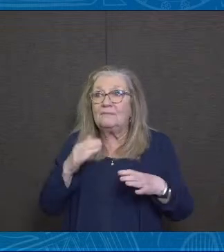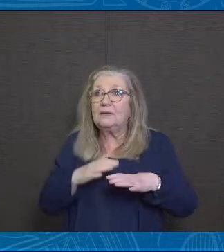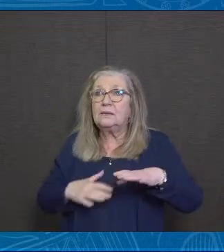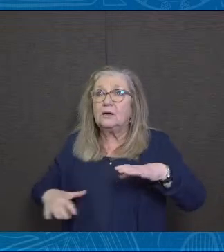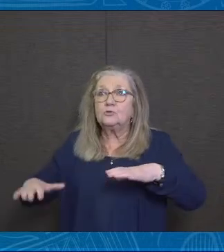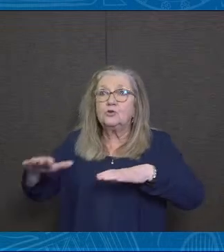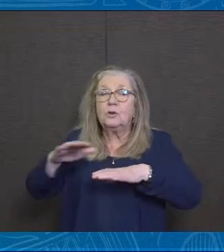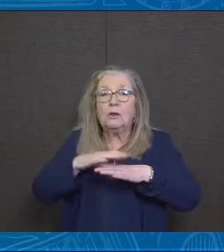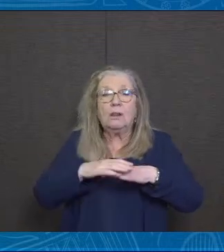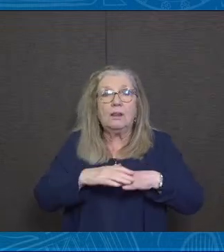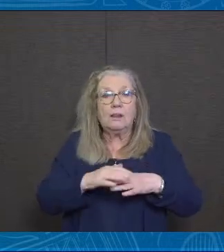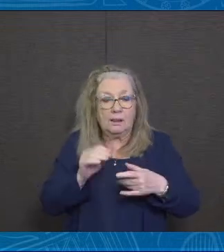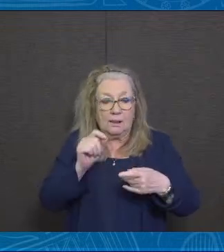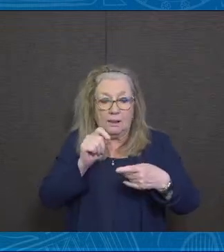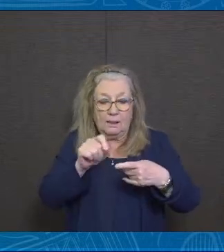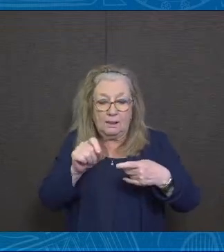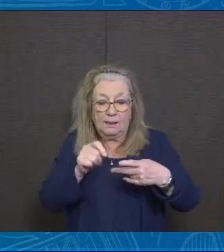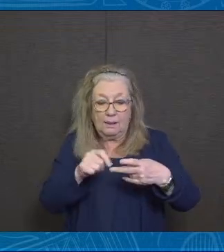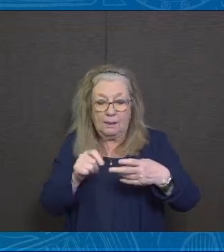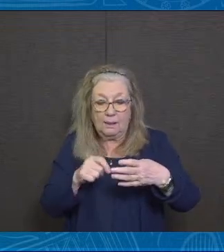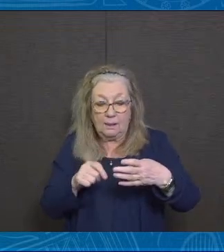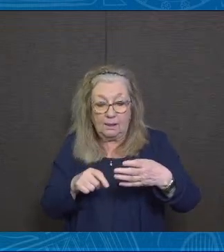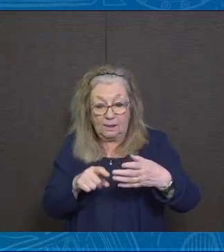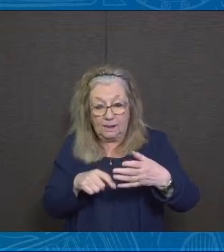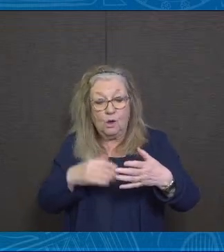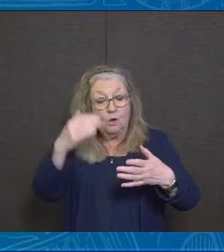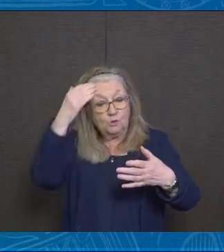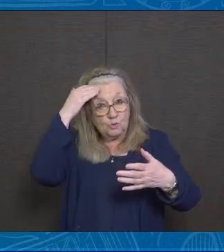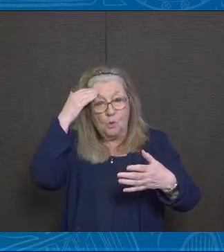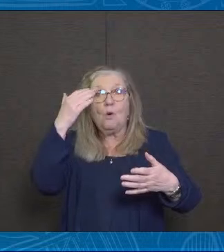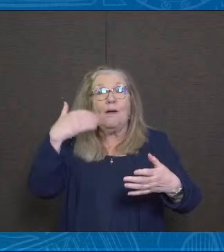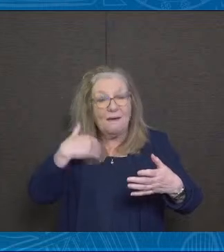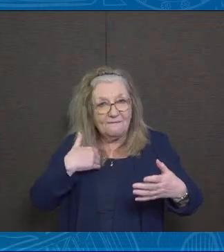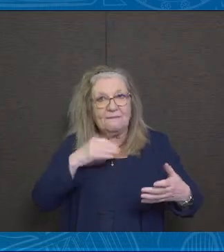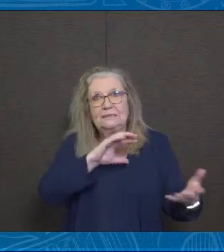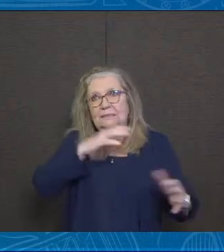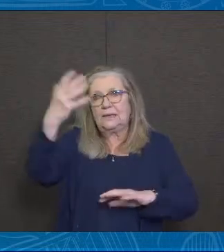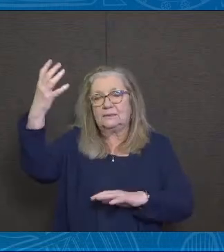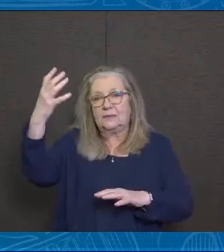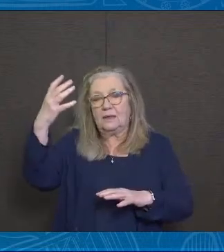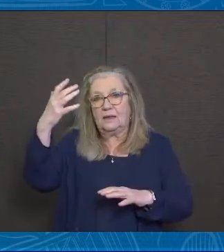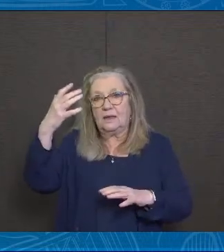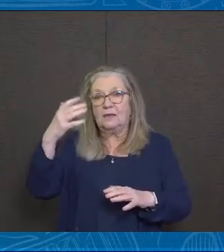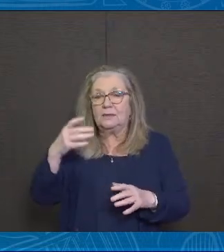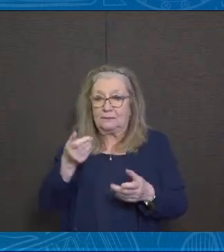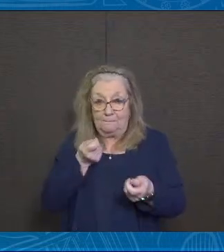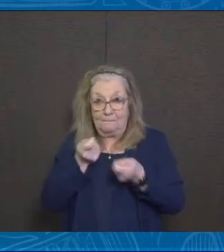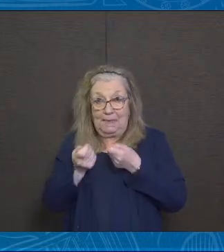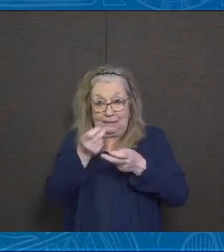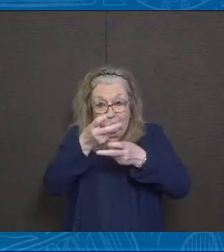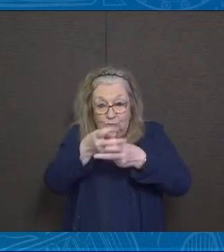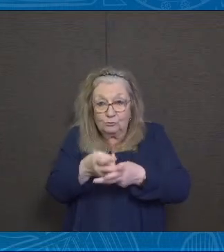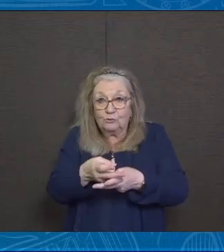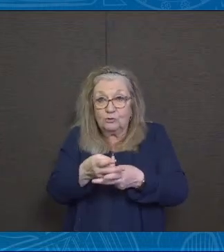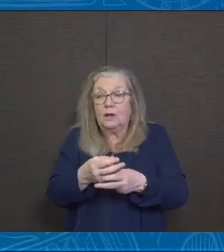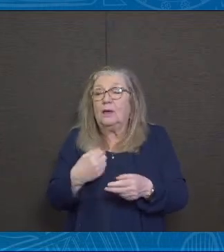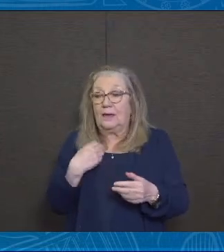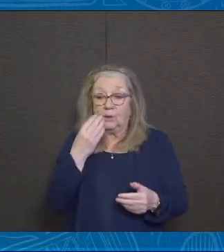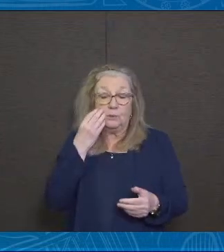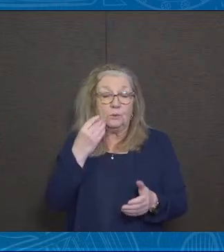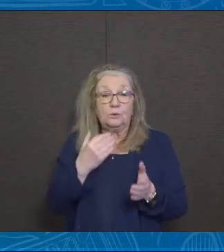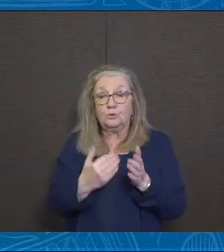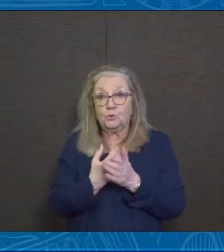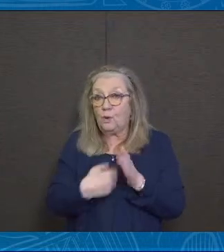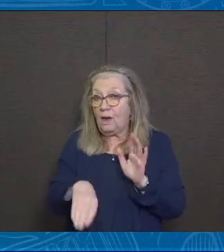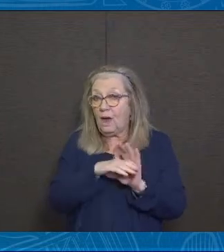risk indicators and indices. Now, under the new Disaster Risk Management Act, which was recently passed